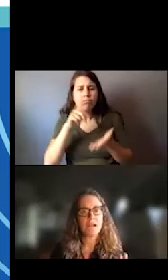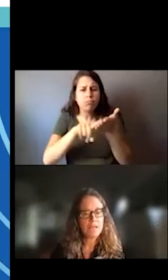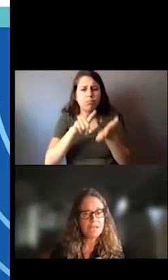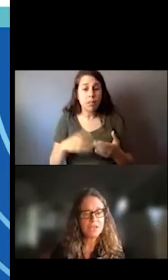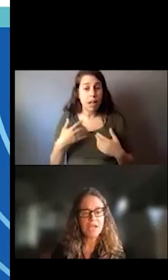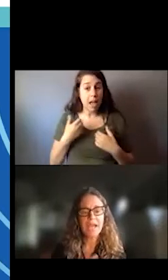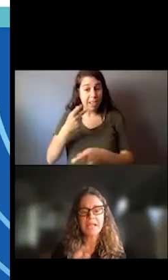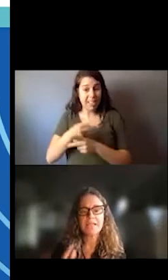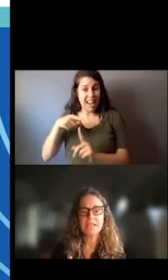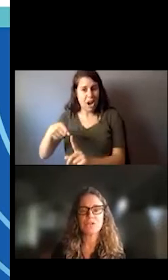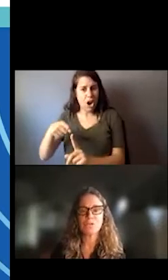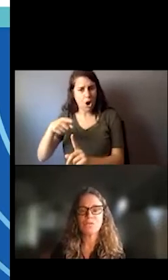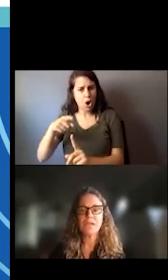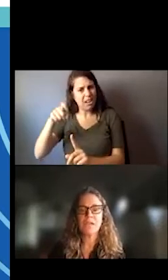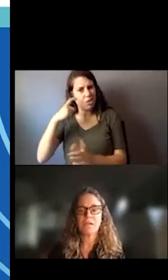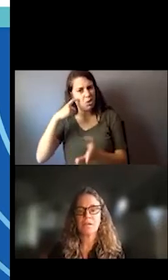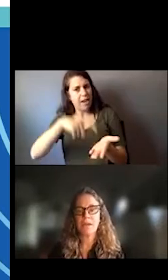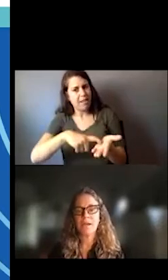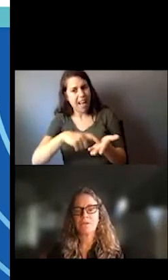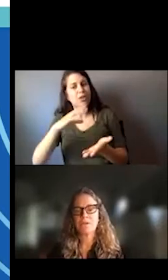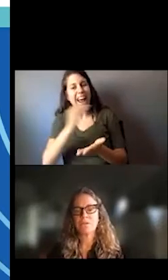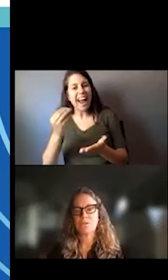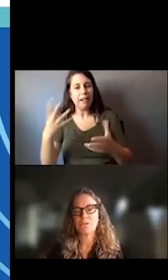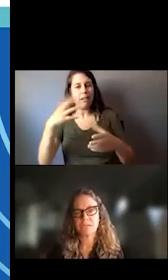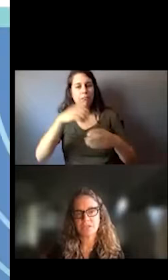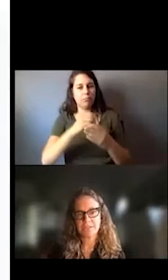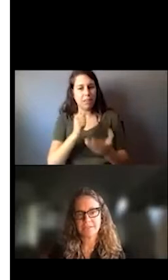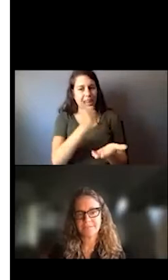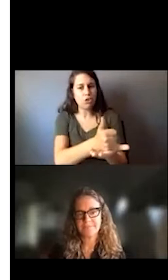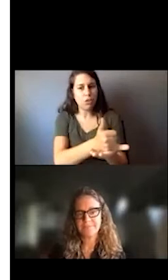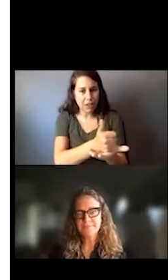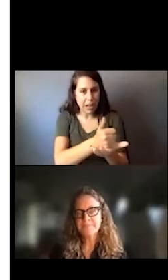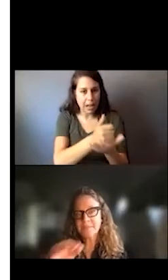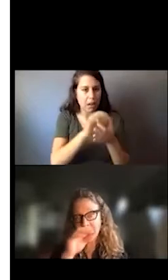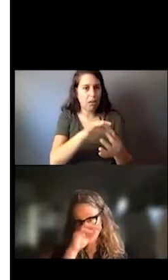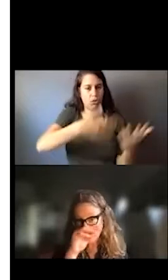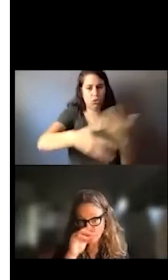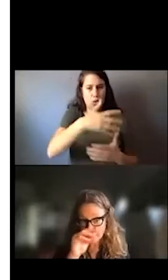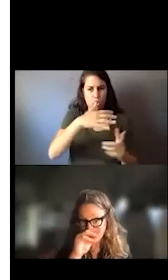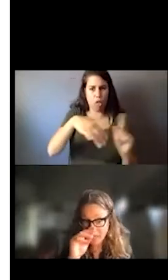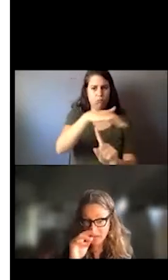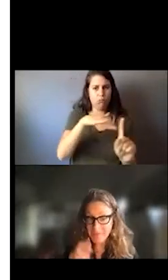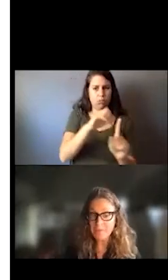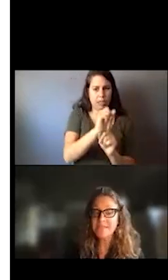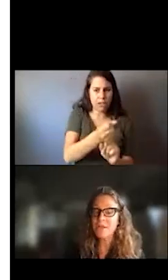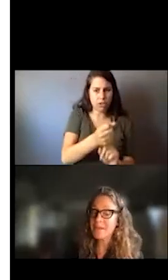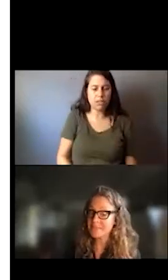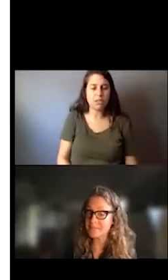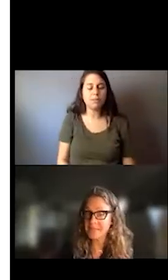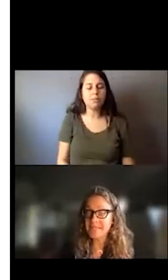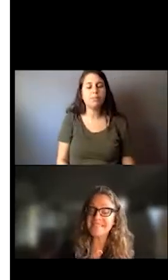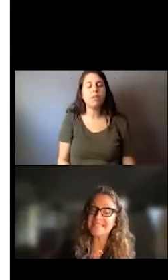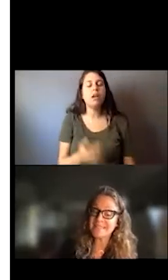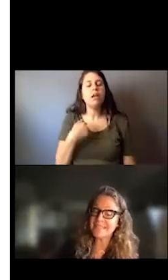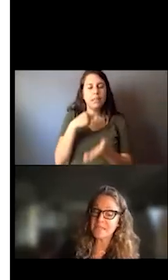both acknowledge and intervene around social conditions. As we explored this topic, we did our